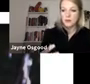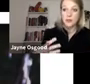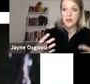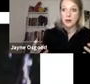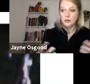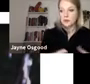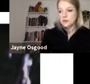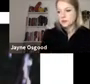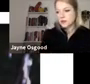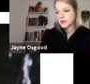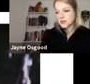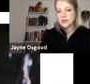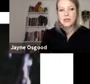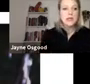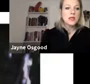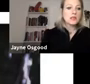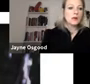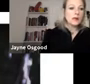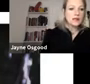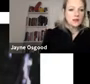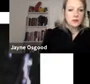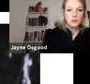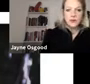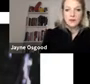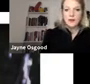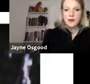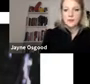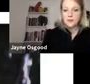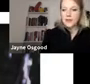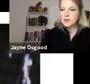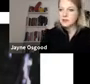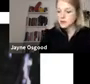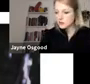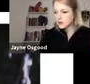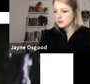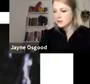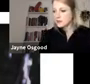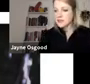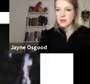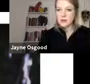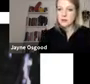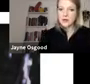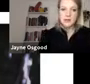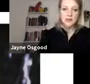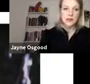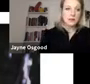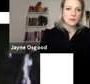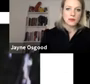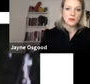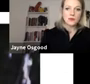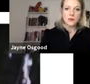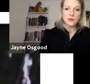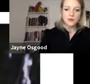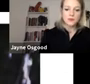and forth and being open to surprises. So I'll leave you with this 2-minute video as a way to close